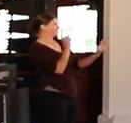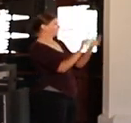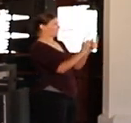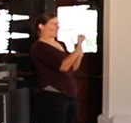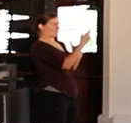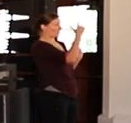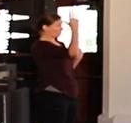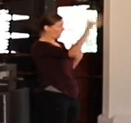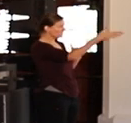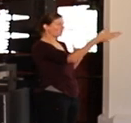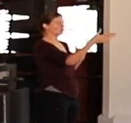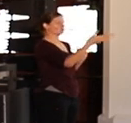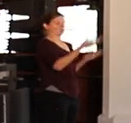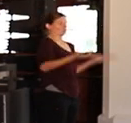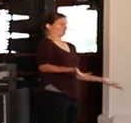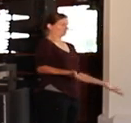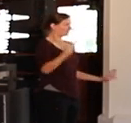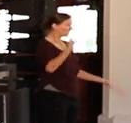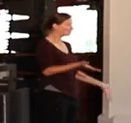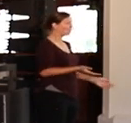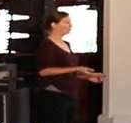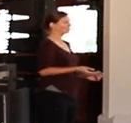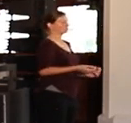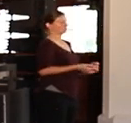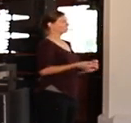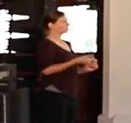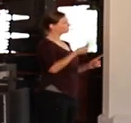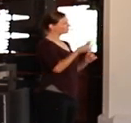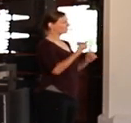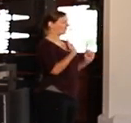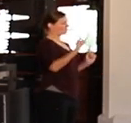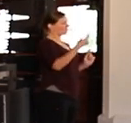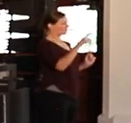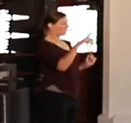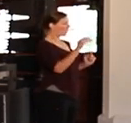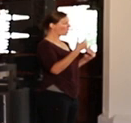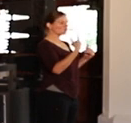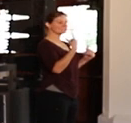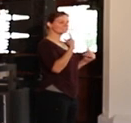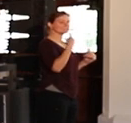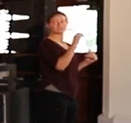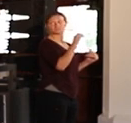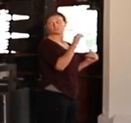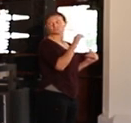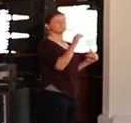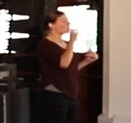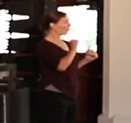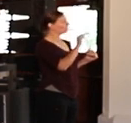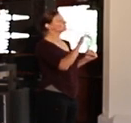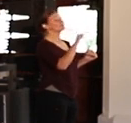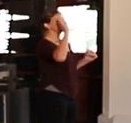I met one grandfather, and he may be here, had on his polo, it says, "Oh, Miss." Oh,